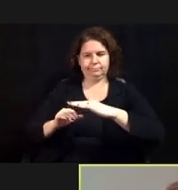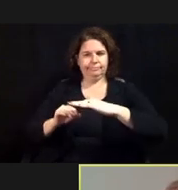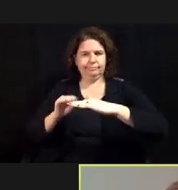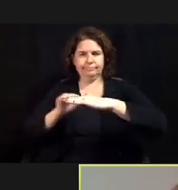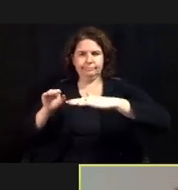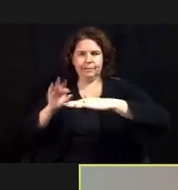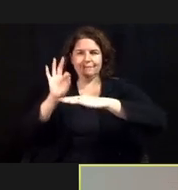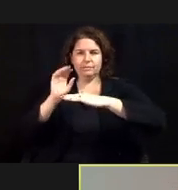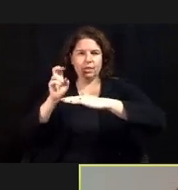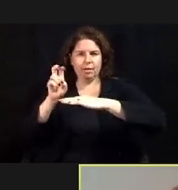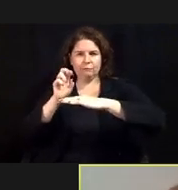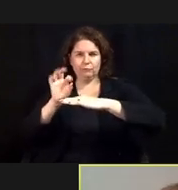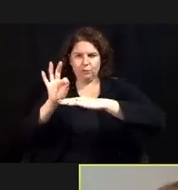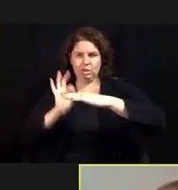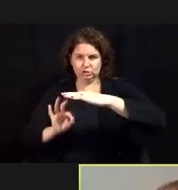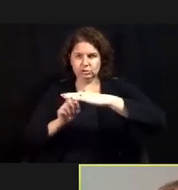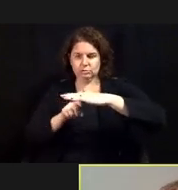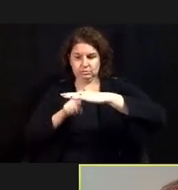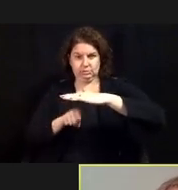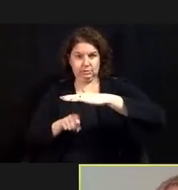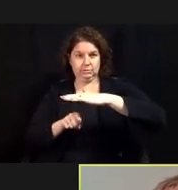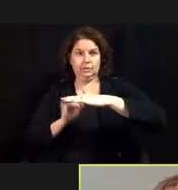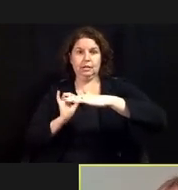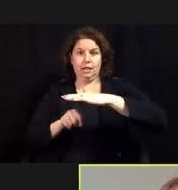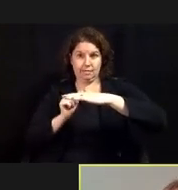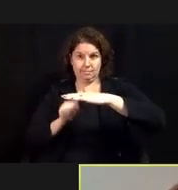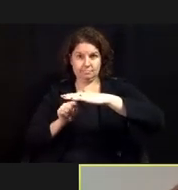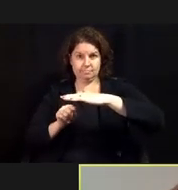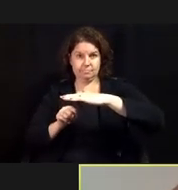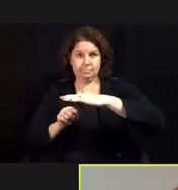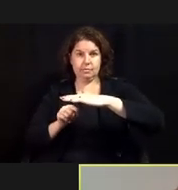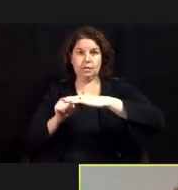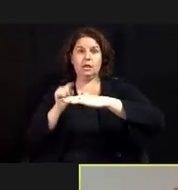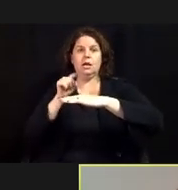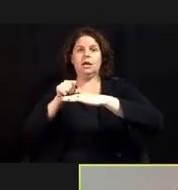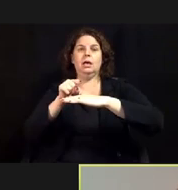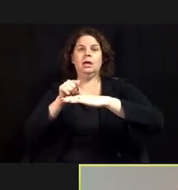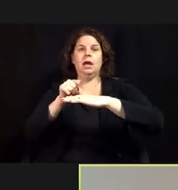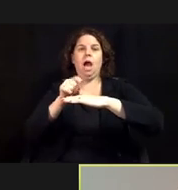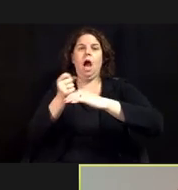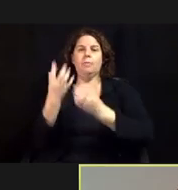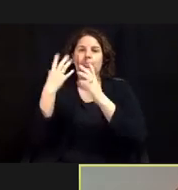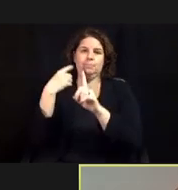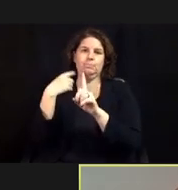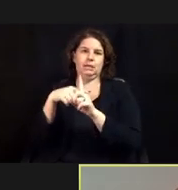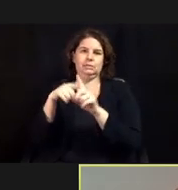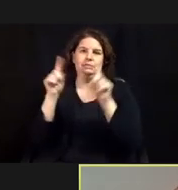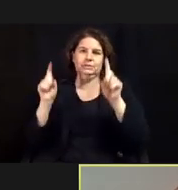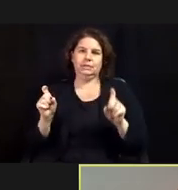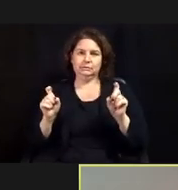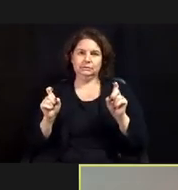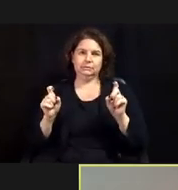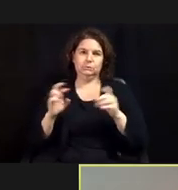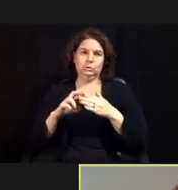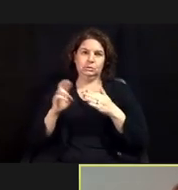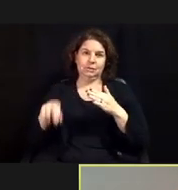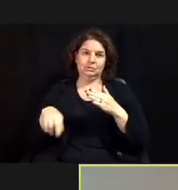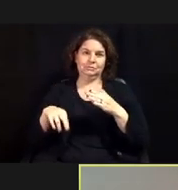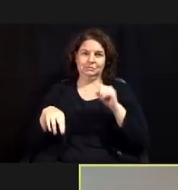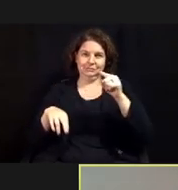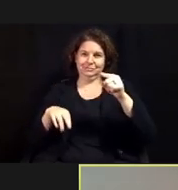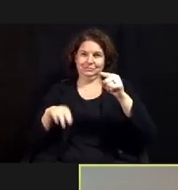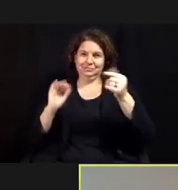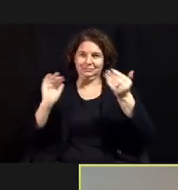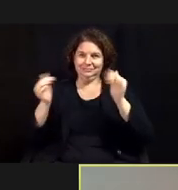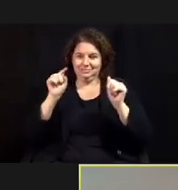The numerator is the number that are positive. And that's an important metric for us to follow, because if you think about it,